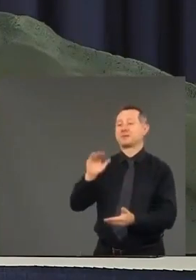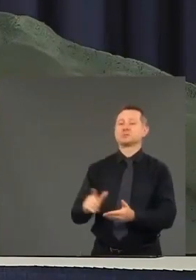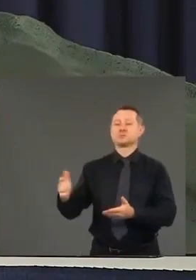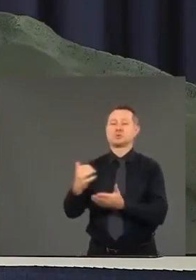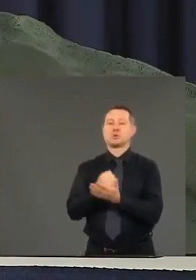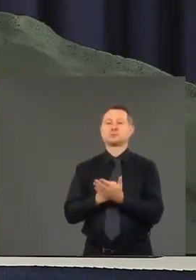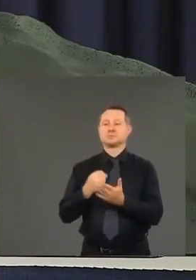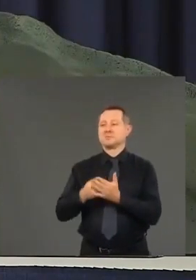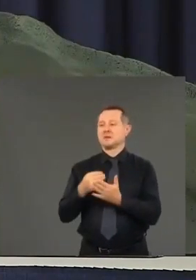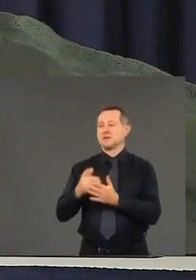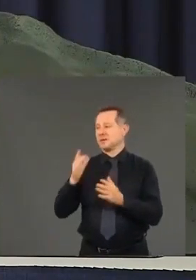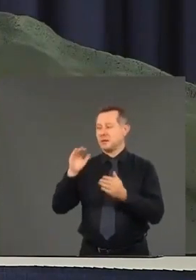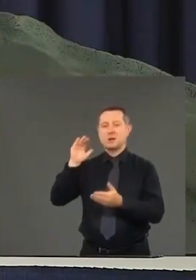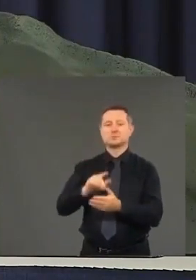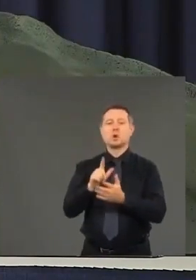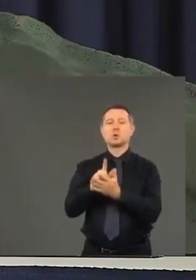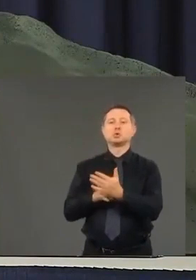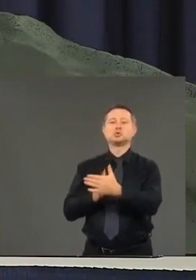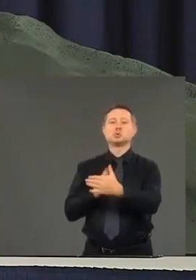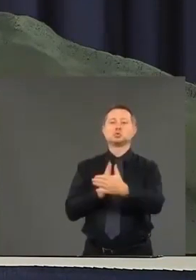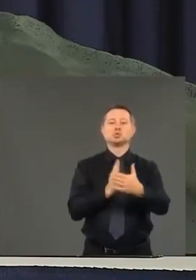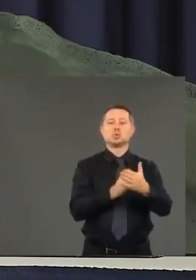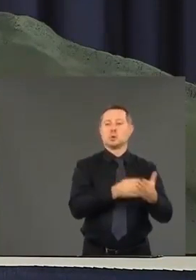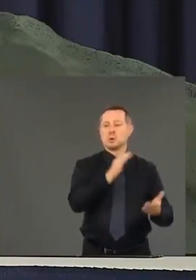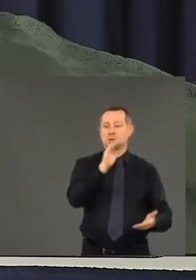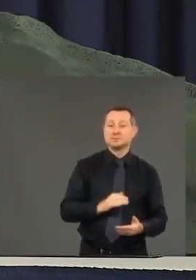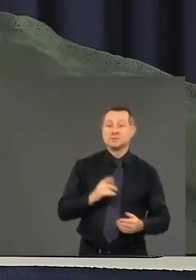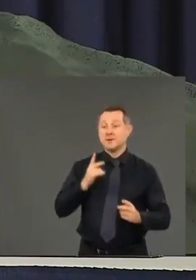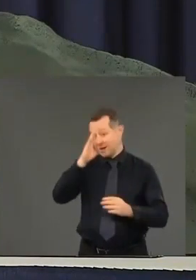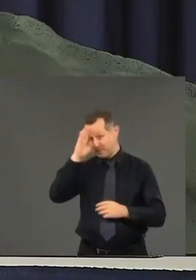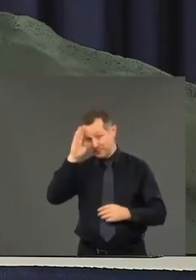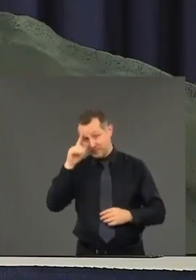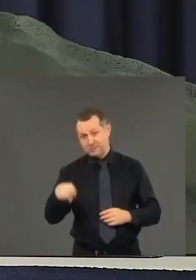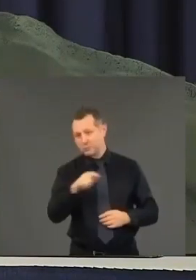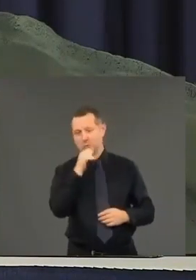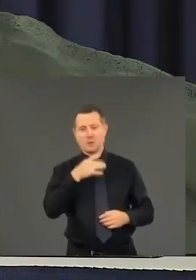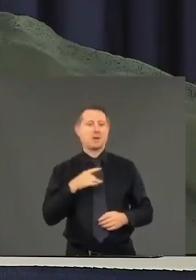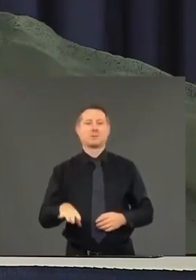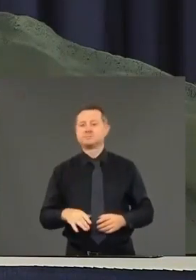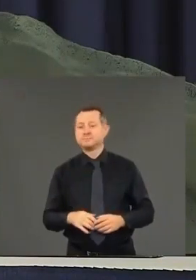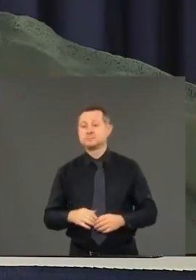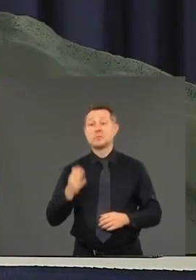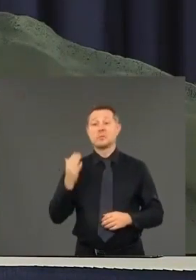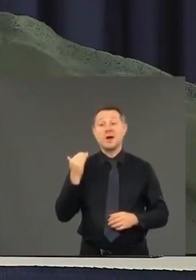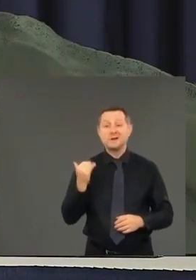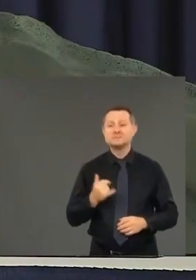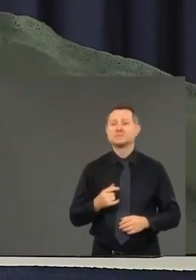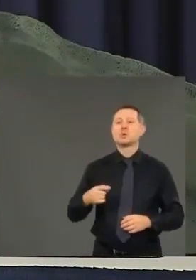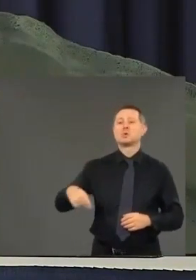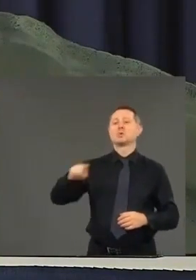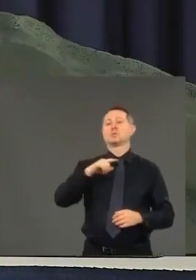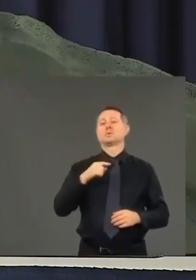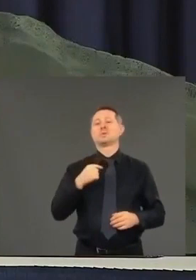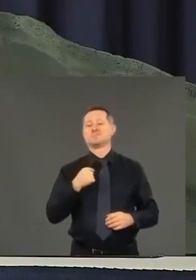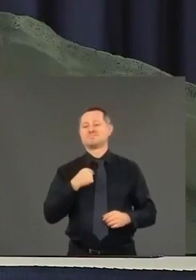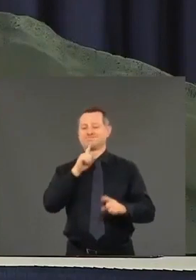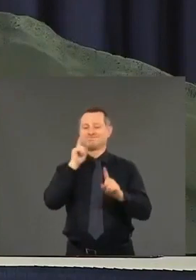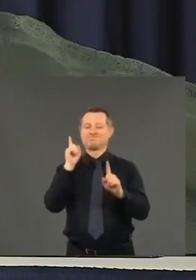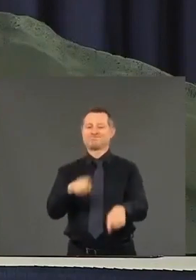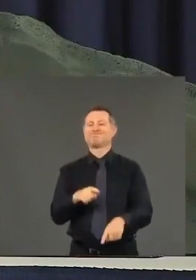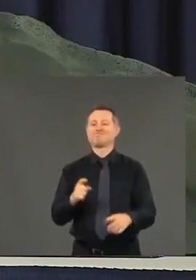lawsuits. Some members of the hospital community don't like it, because we have mandated